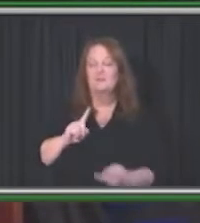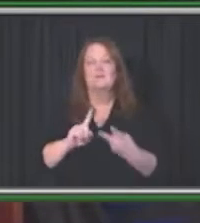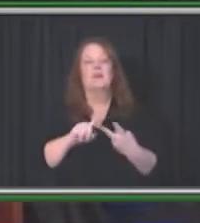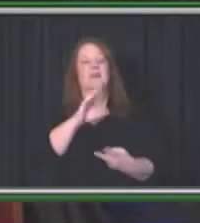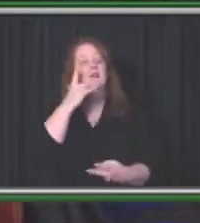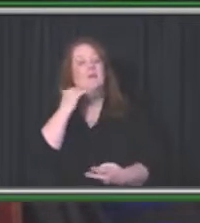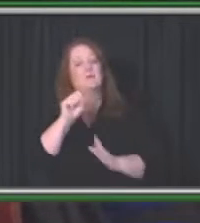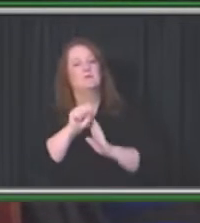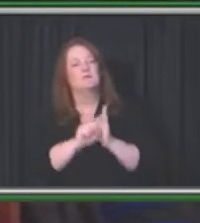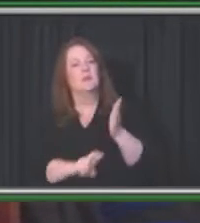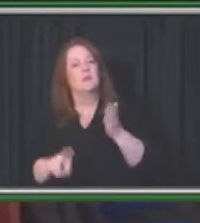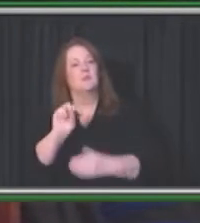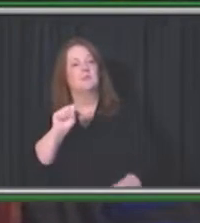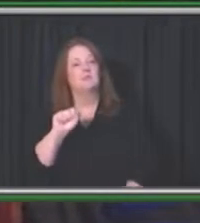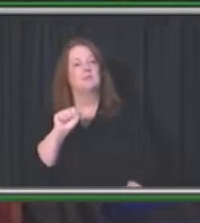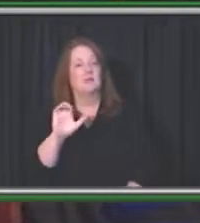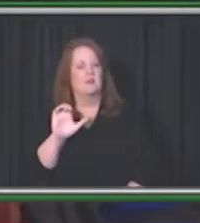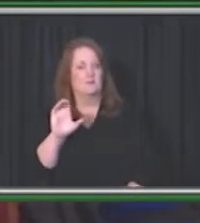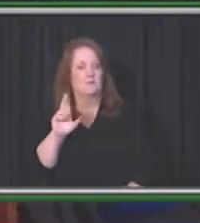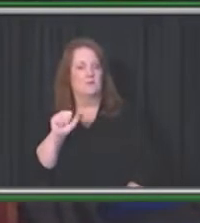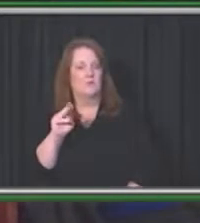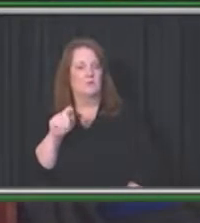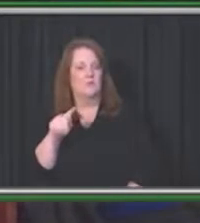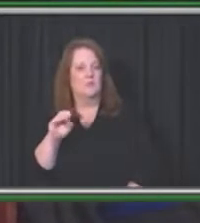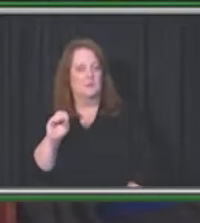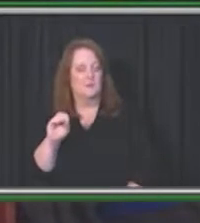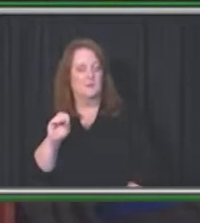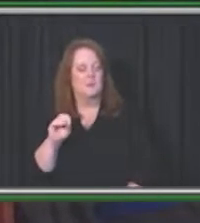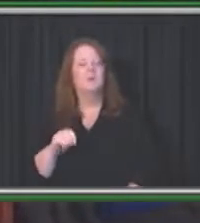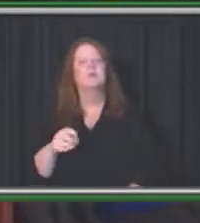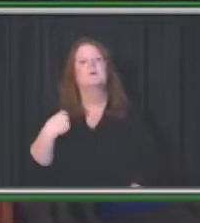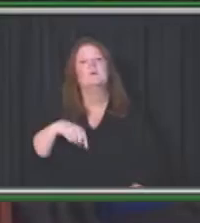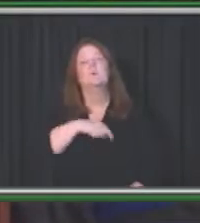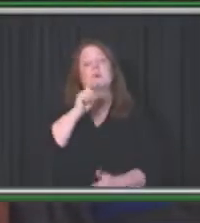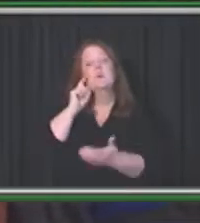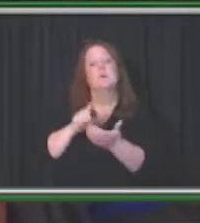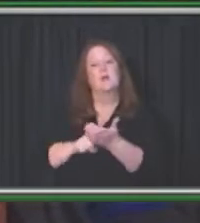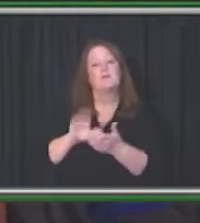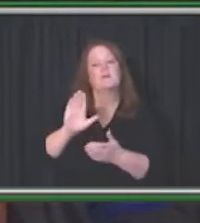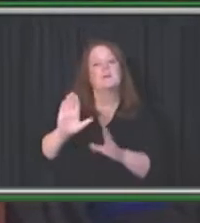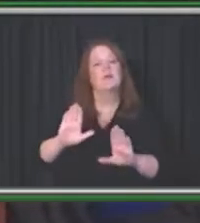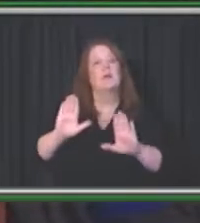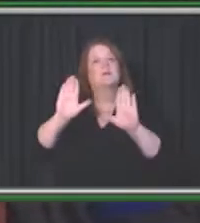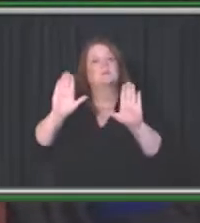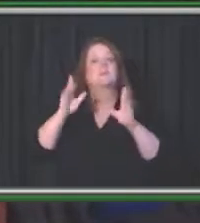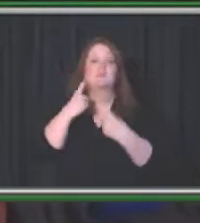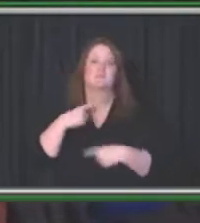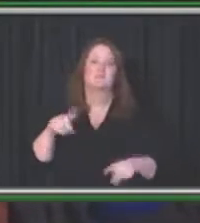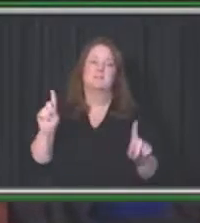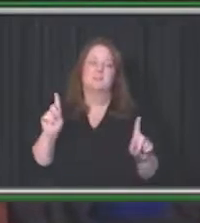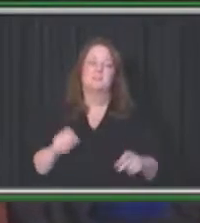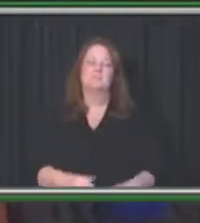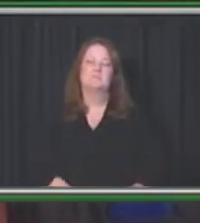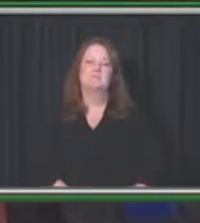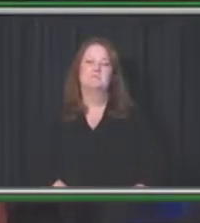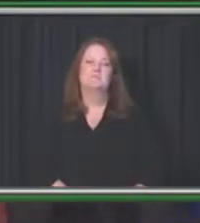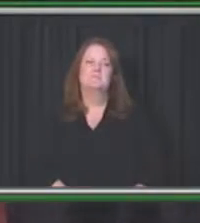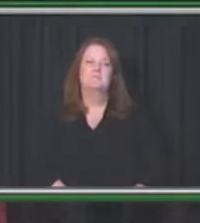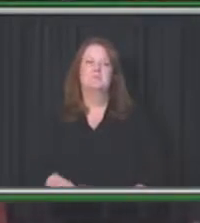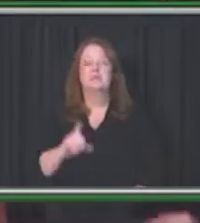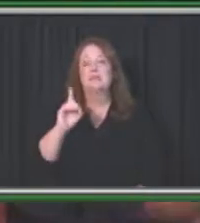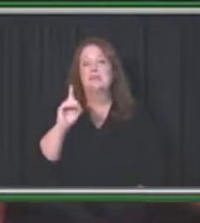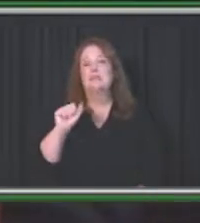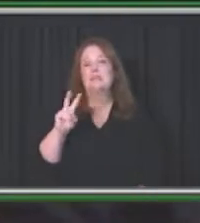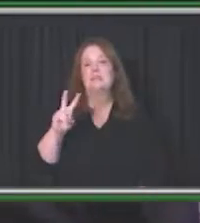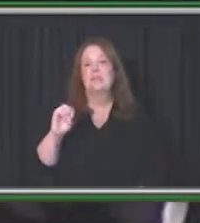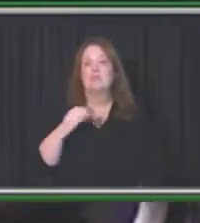California State University Sacramento in recognition of outstanding achievement. Dave, would you please